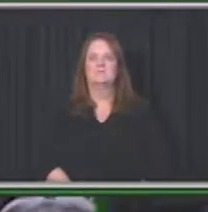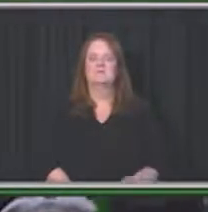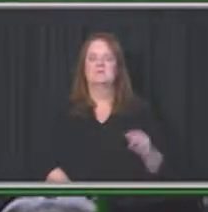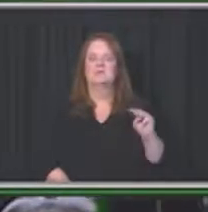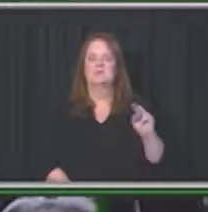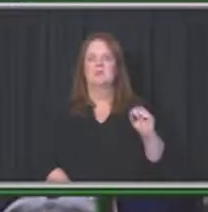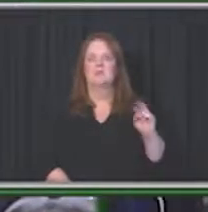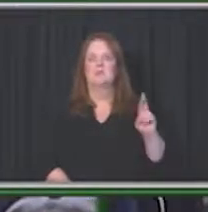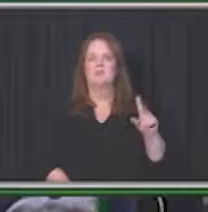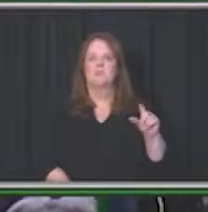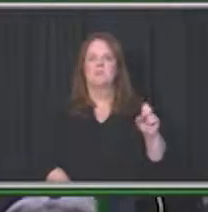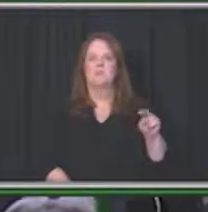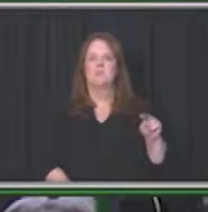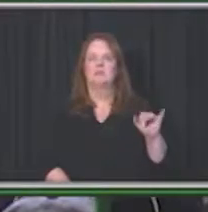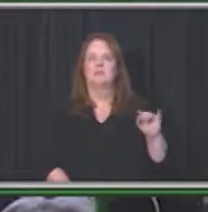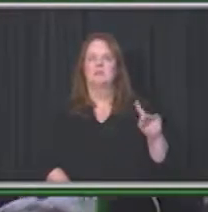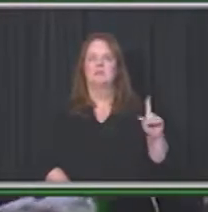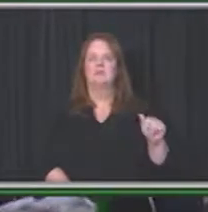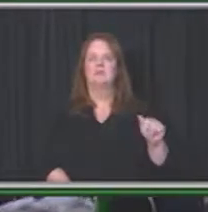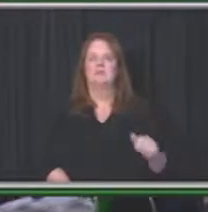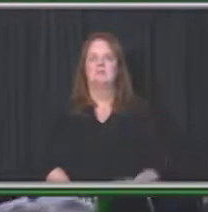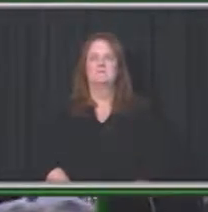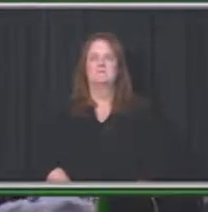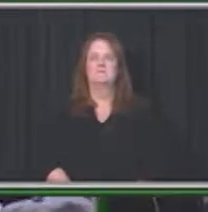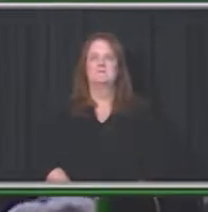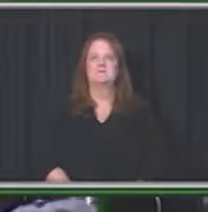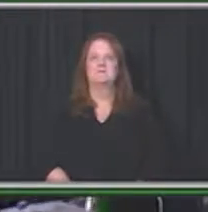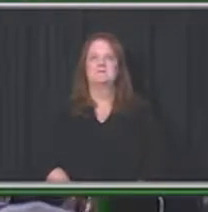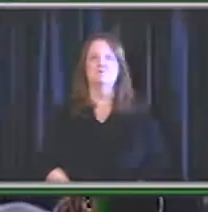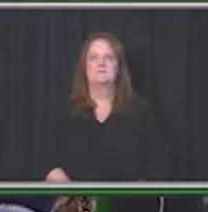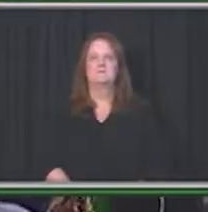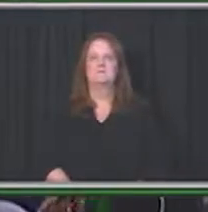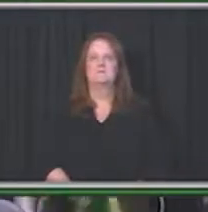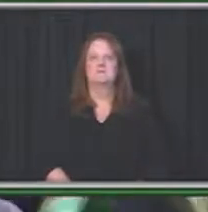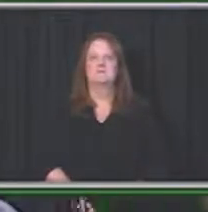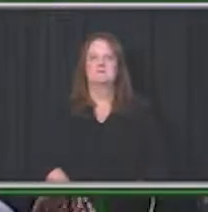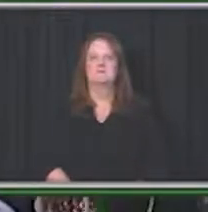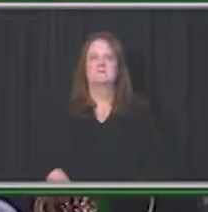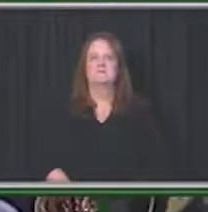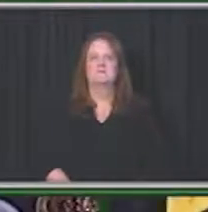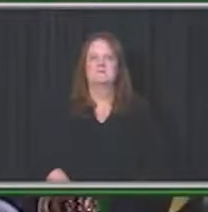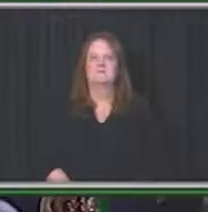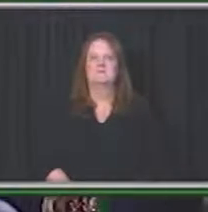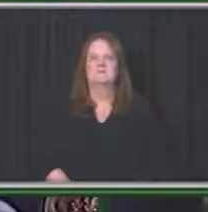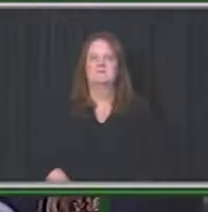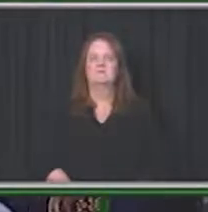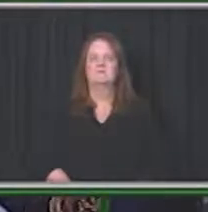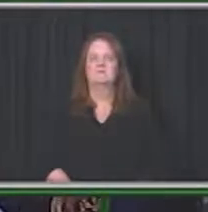Morgan Candia.